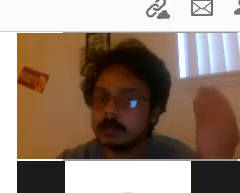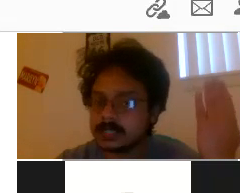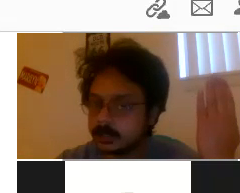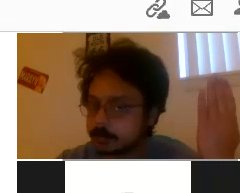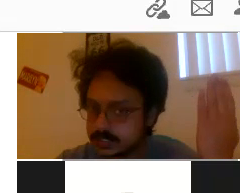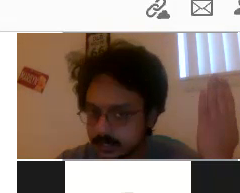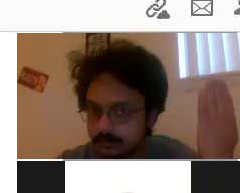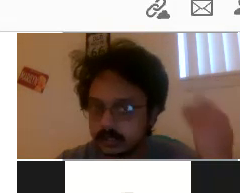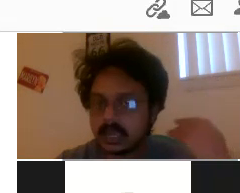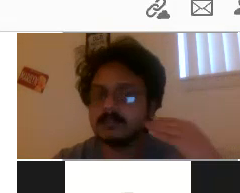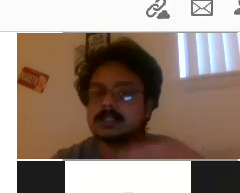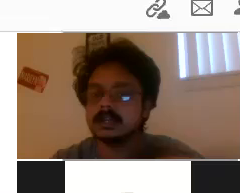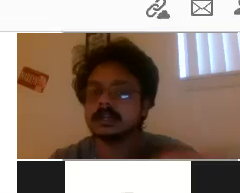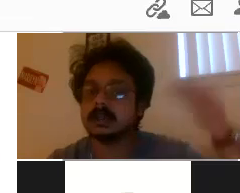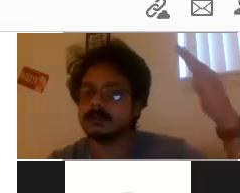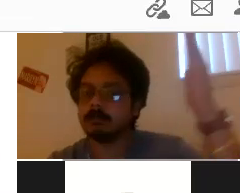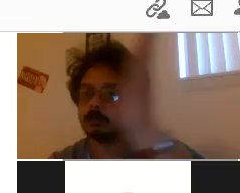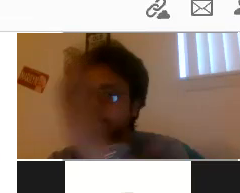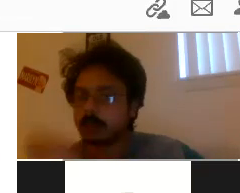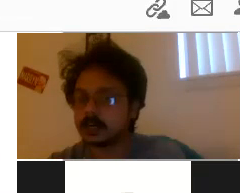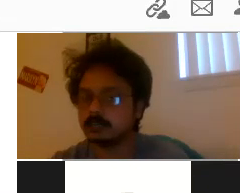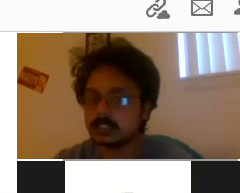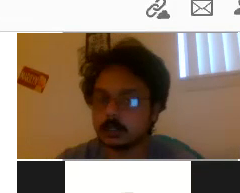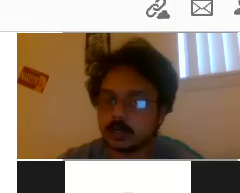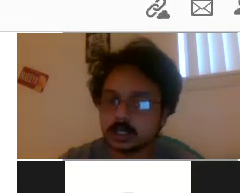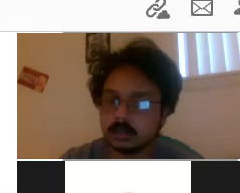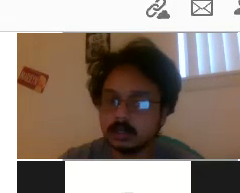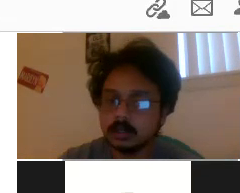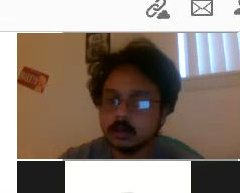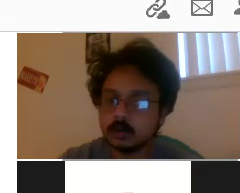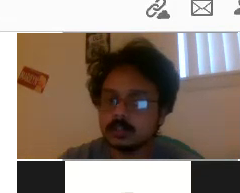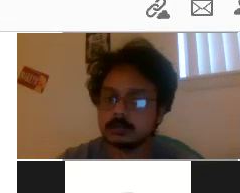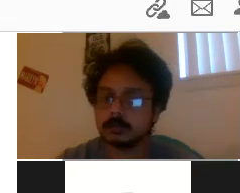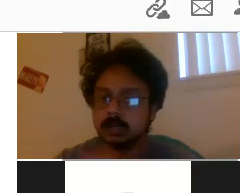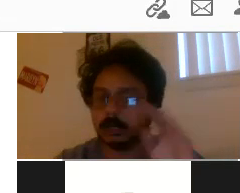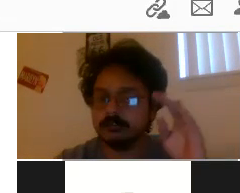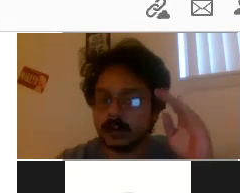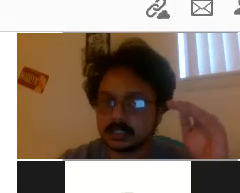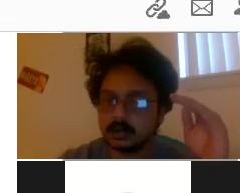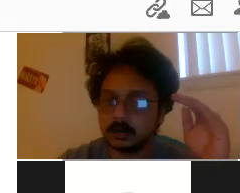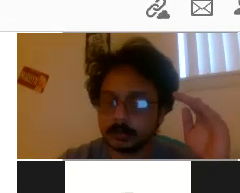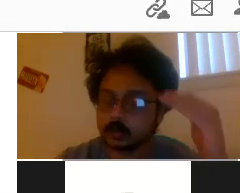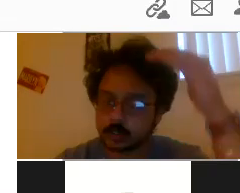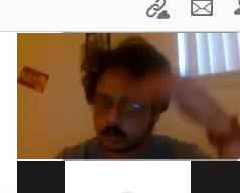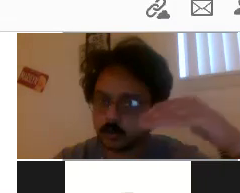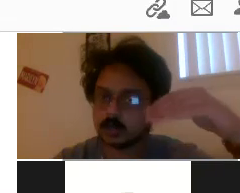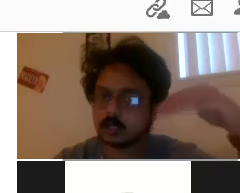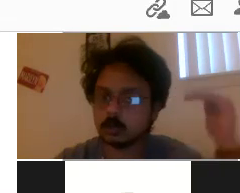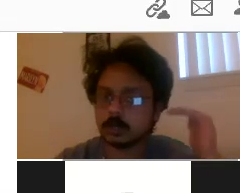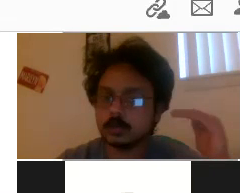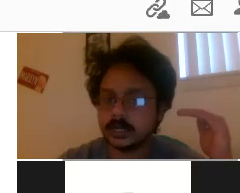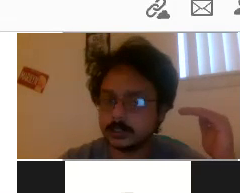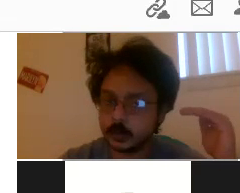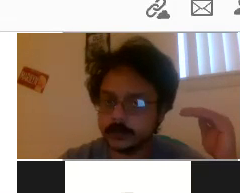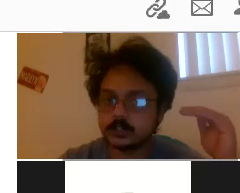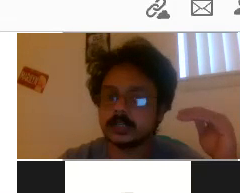10n squared plus 10n plus 10. And we said that every part of this equation grows faster, grows slower or